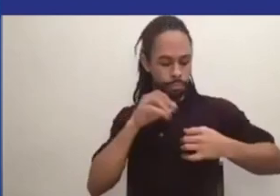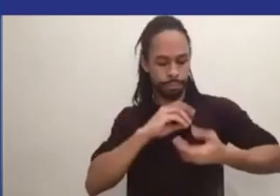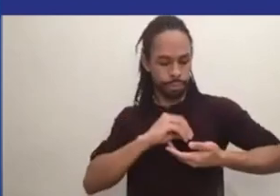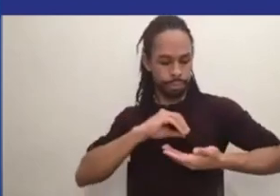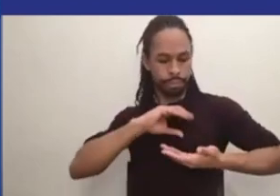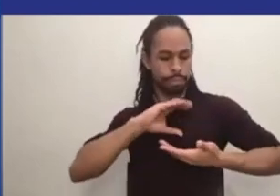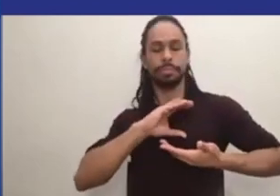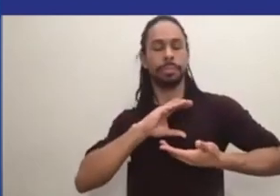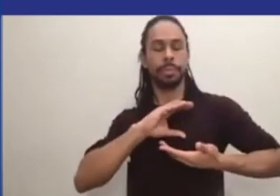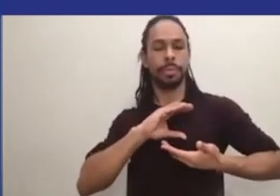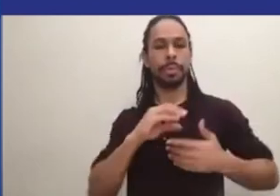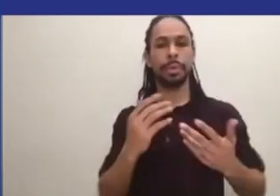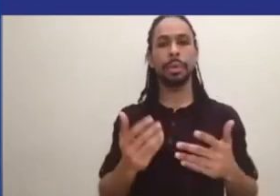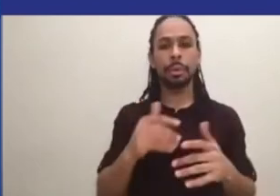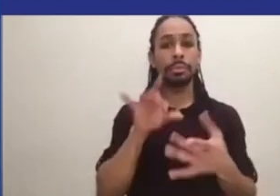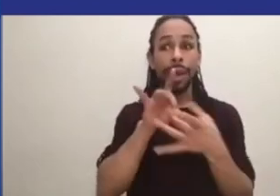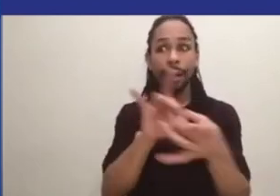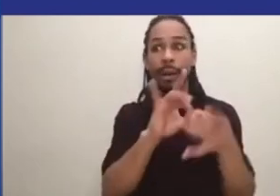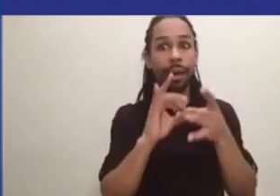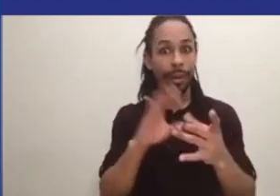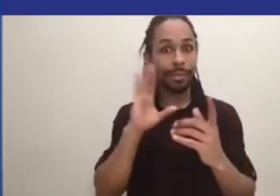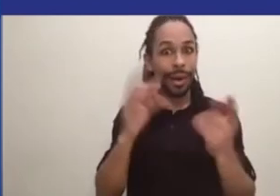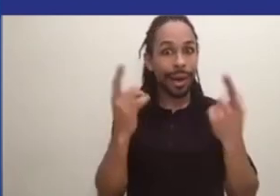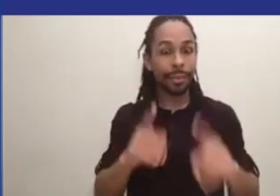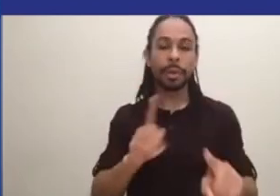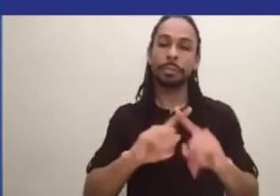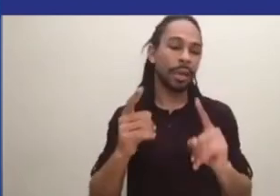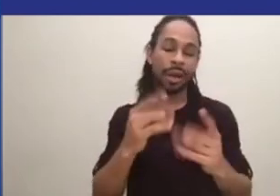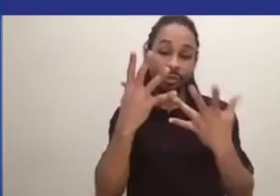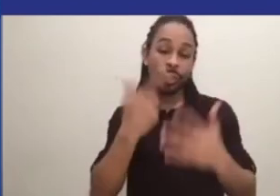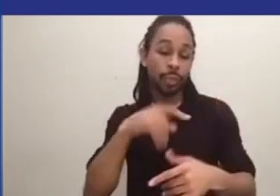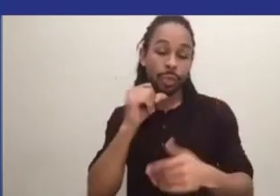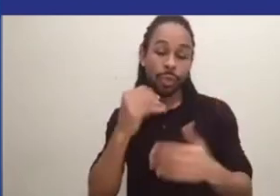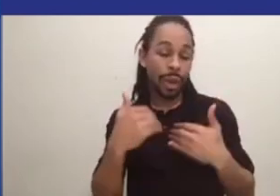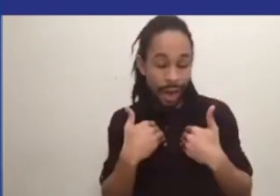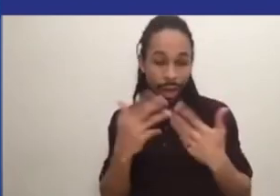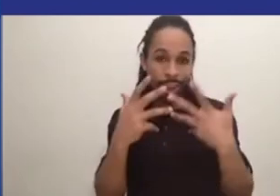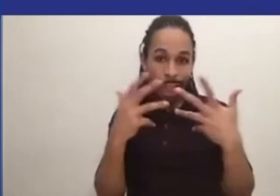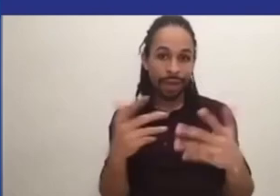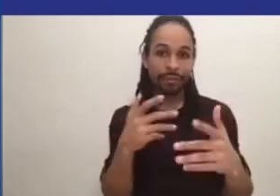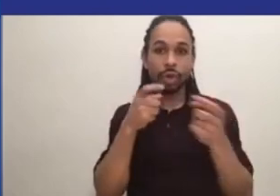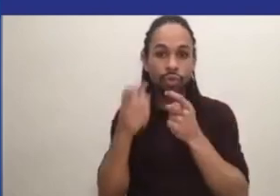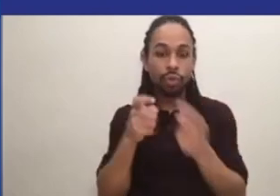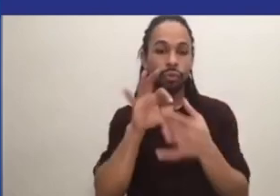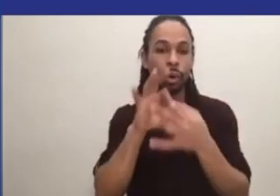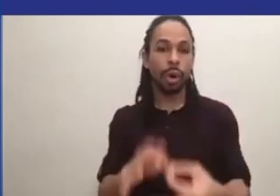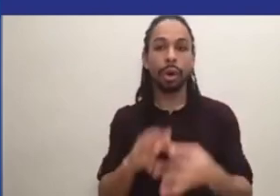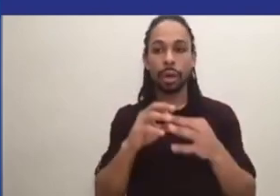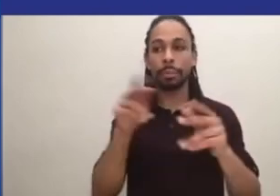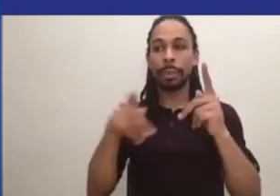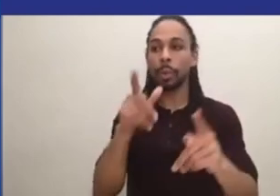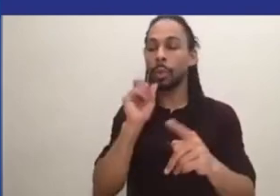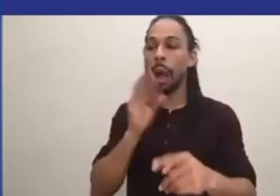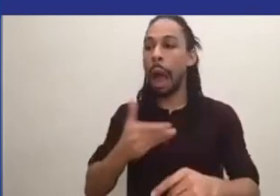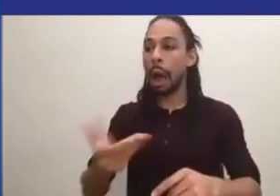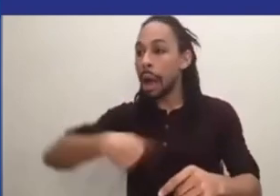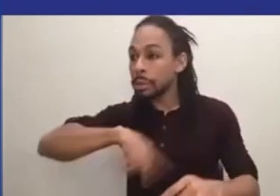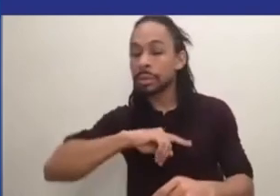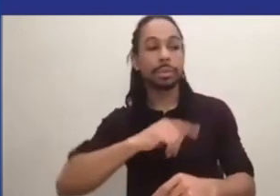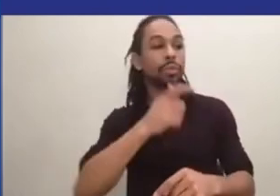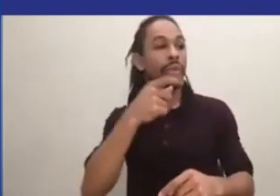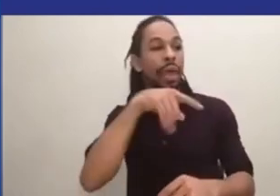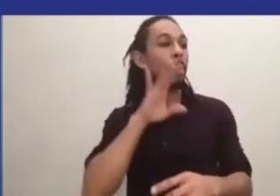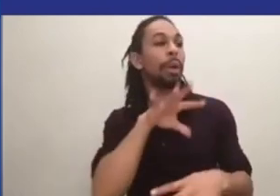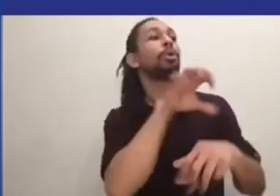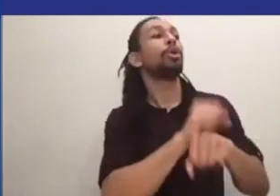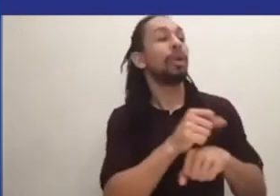we unfortunately don't have a lot of control after in terms of people hiring and who they're gonna book over us. All we can do